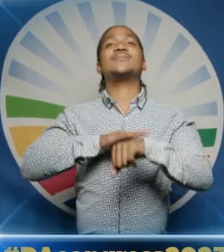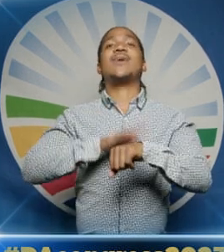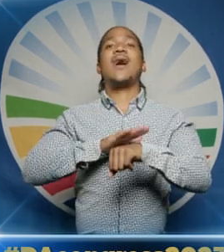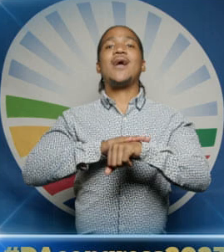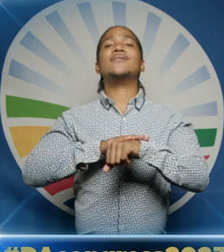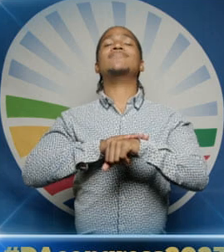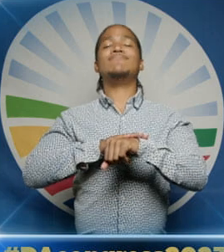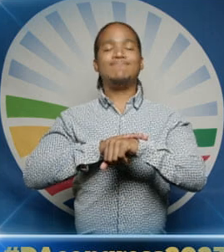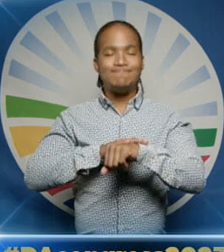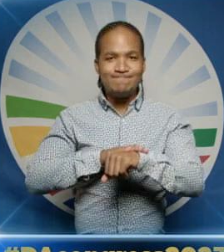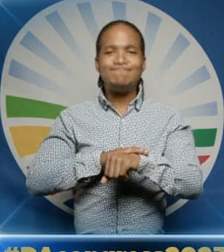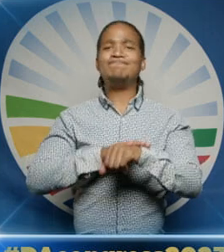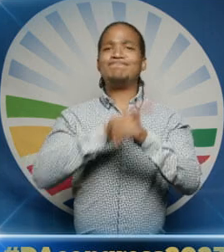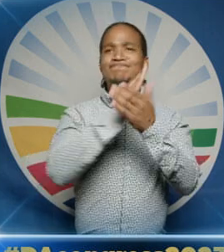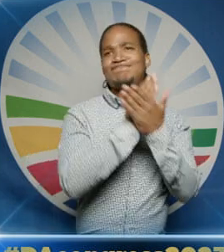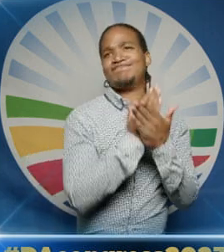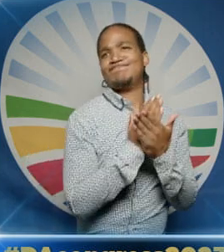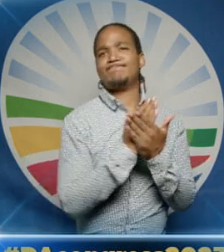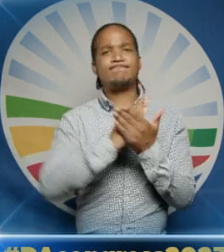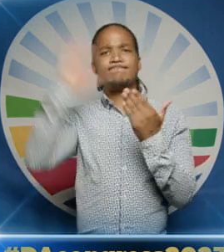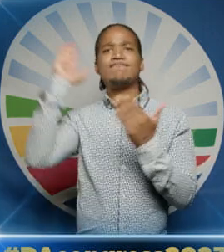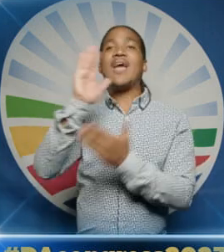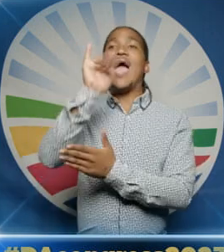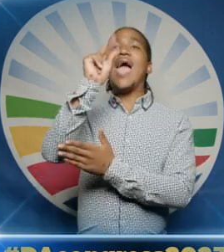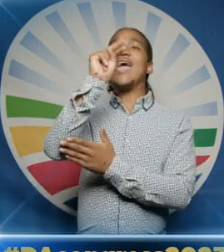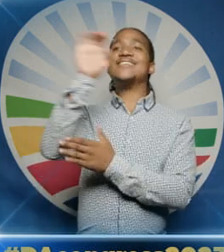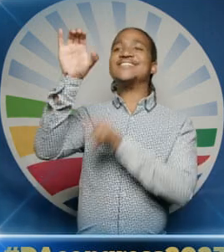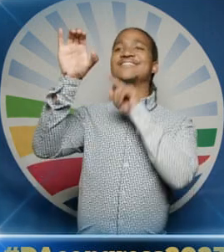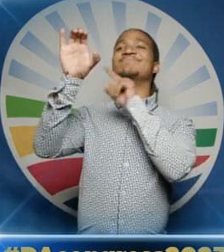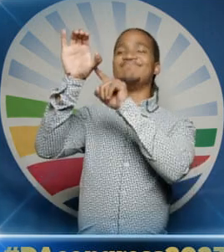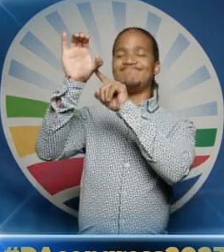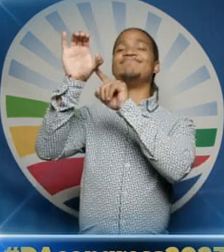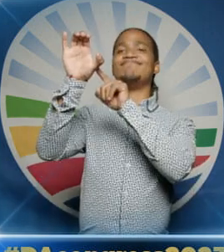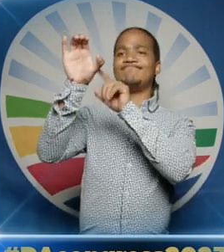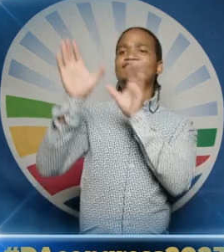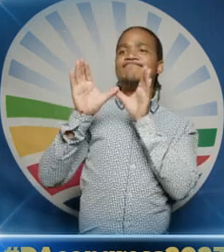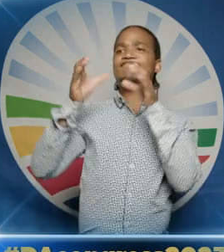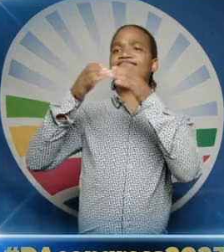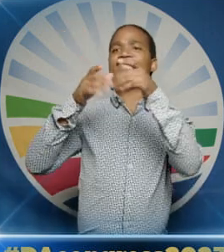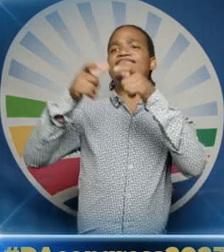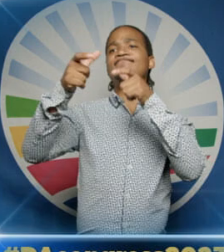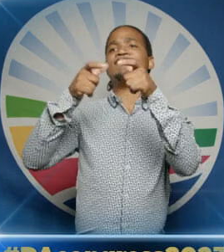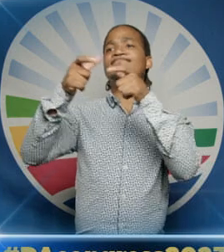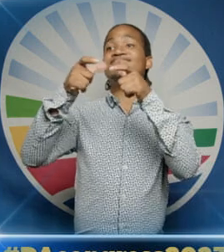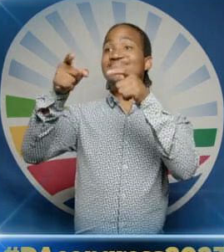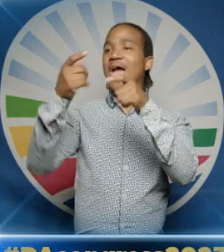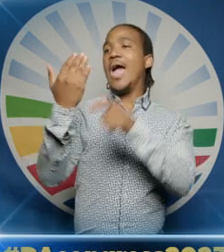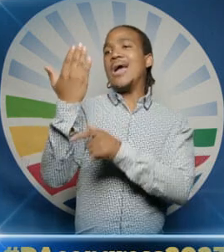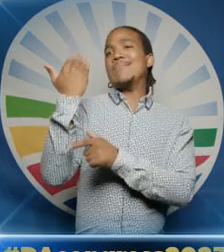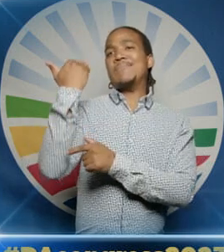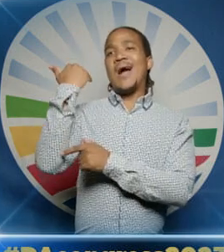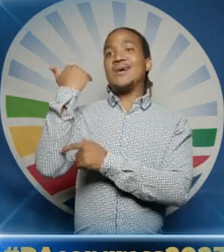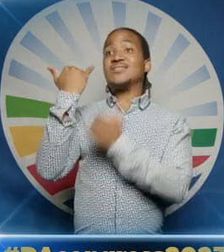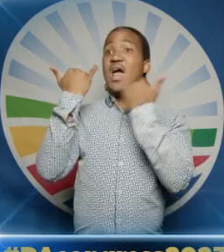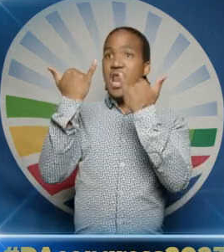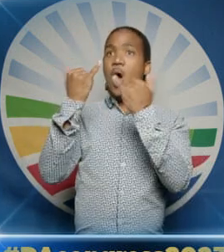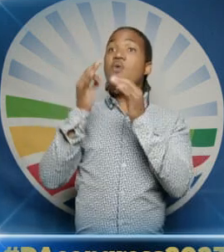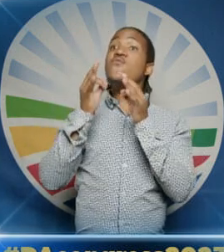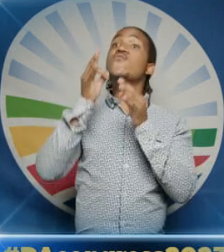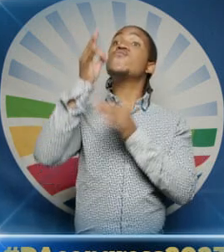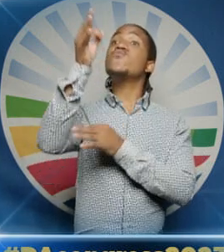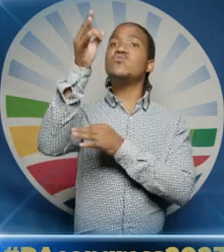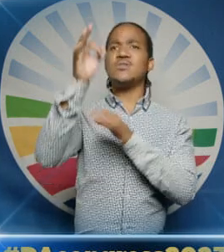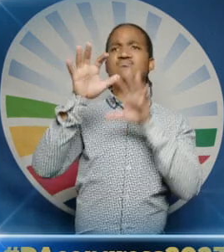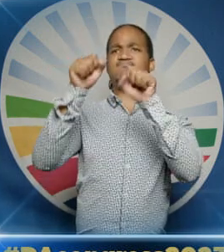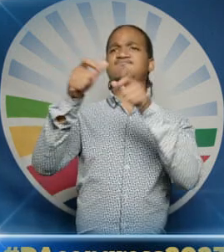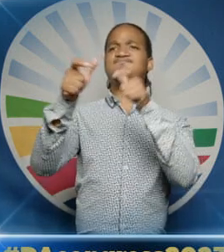completely write off the ANC as a party of the past and not the party of our future. A